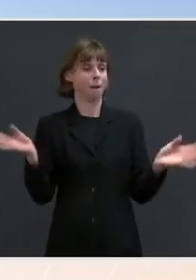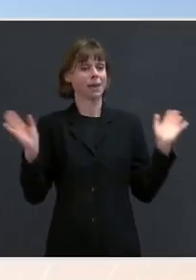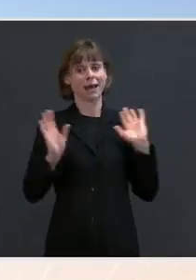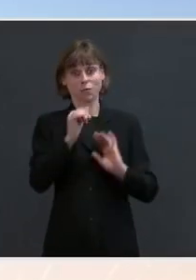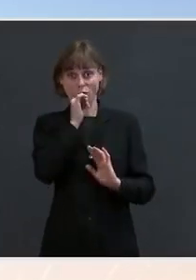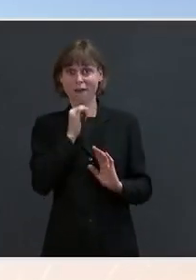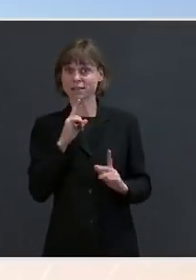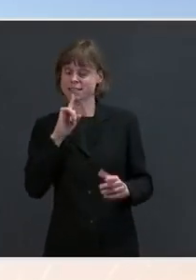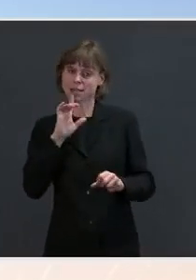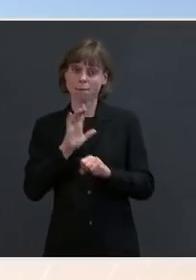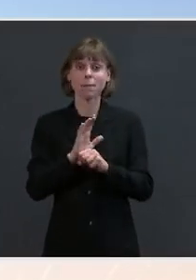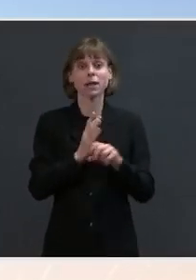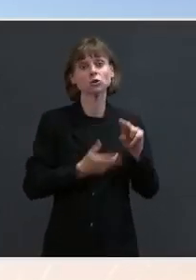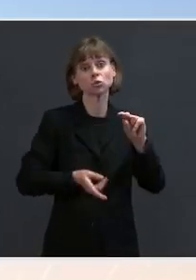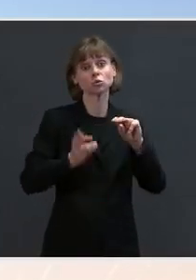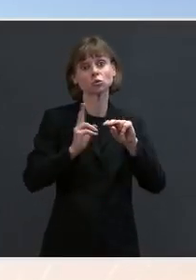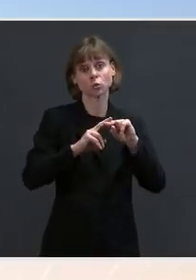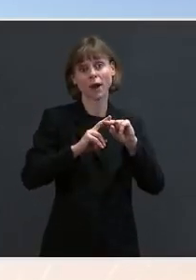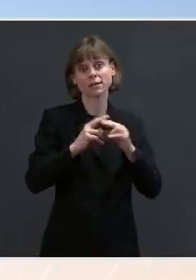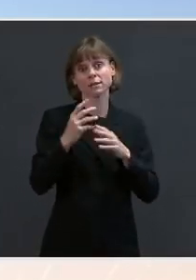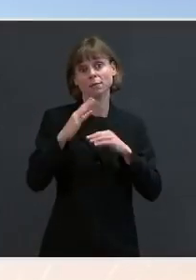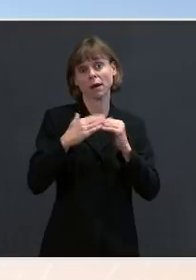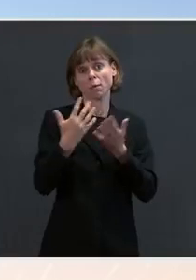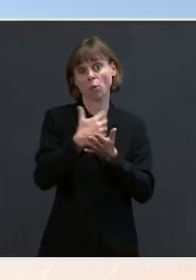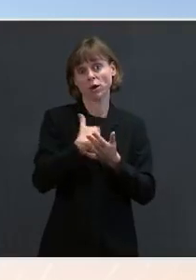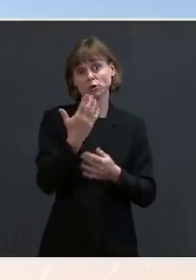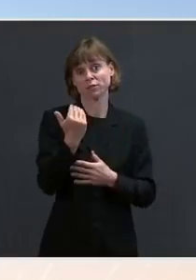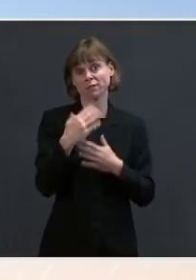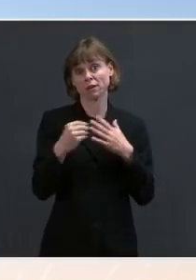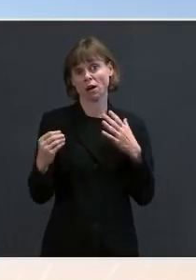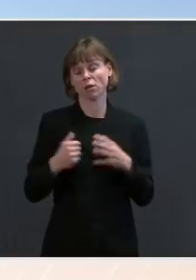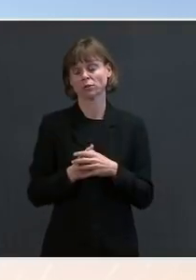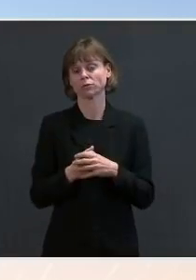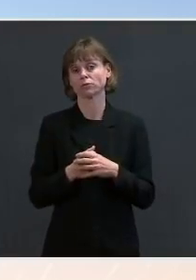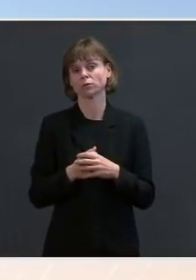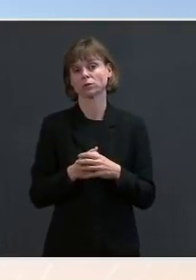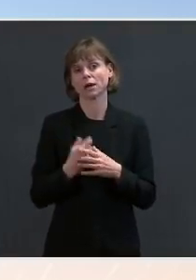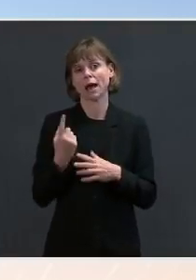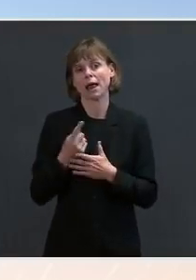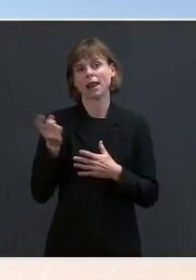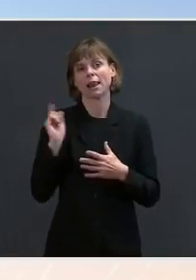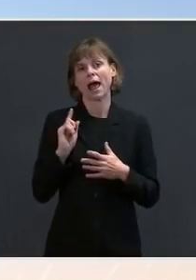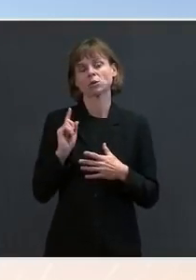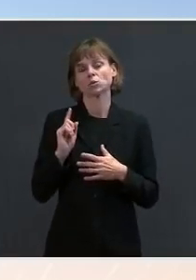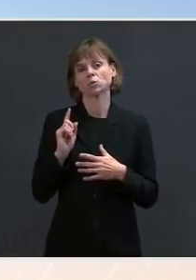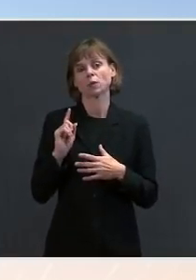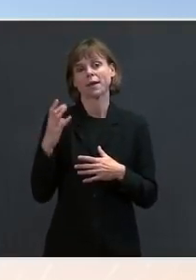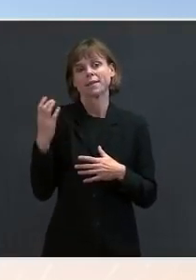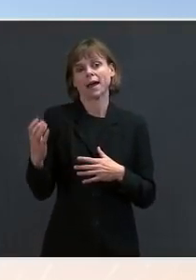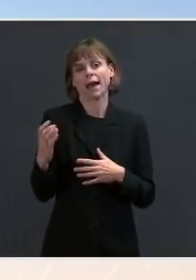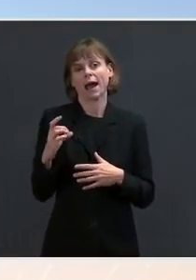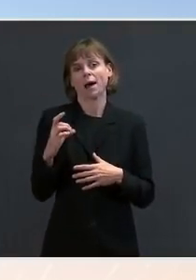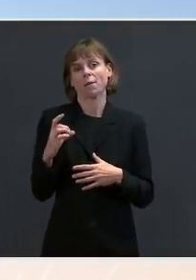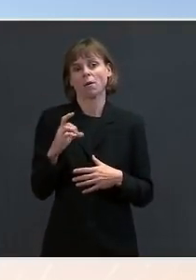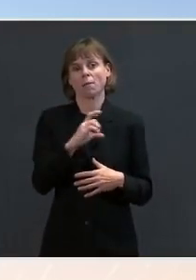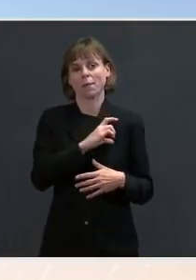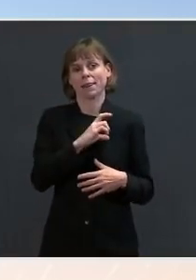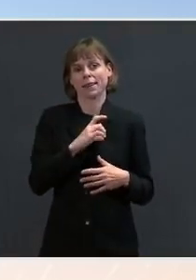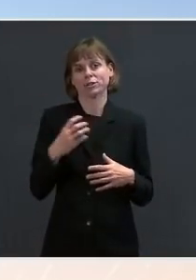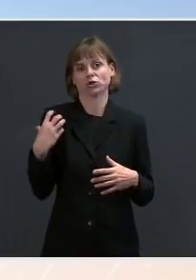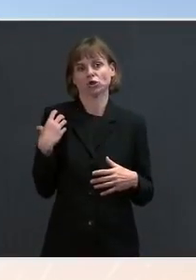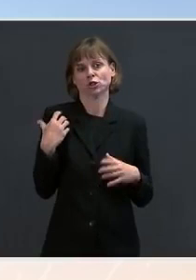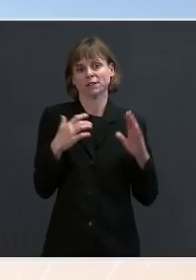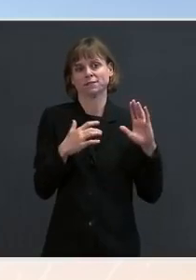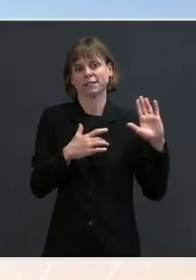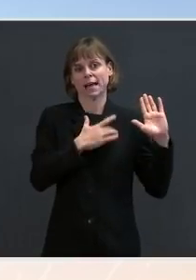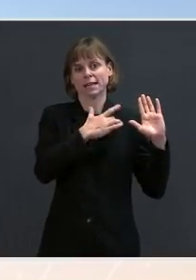the minimum wage to $15. Okay, and then last week, the acting Capitol Police Chief testified that there have been threats to